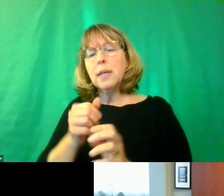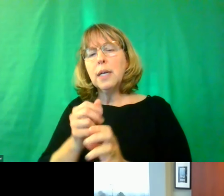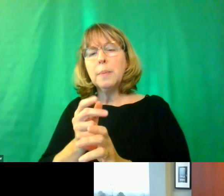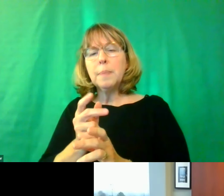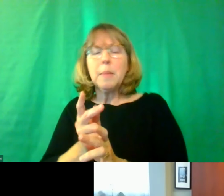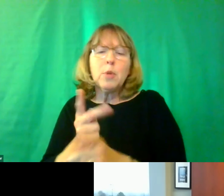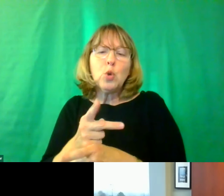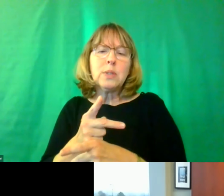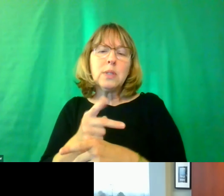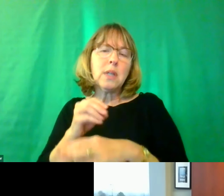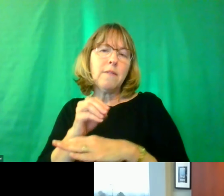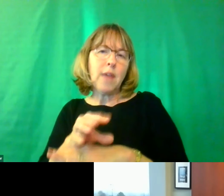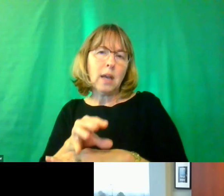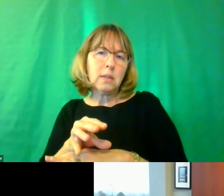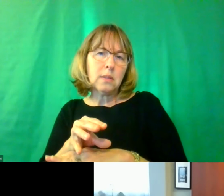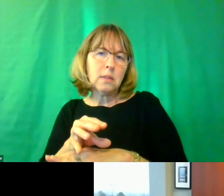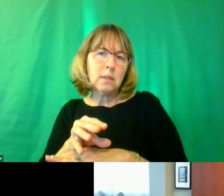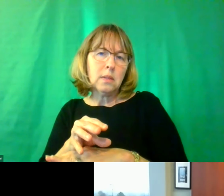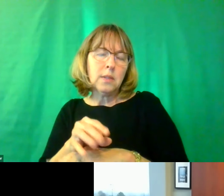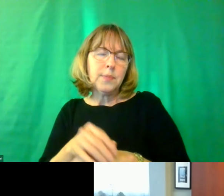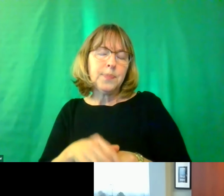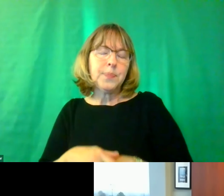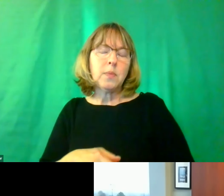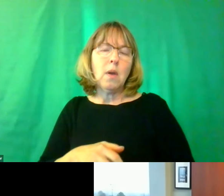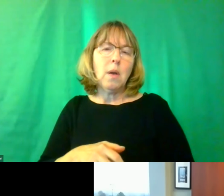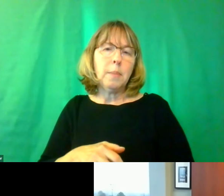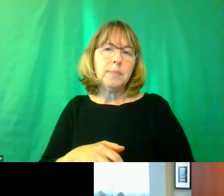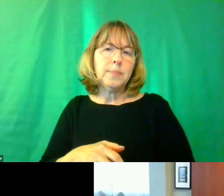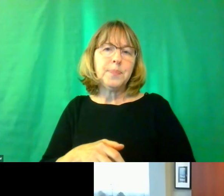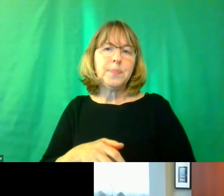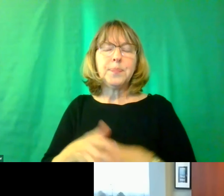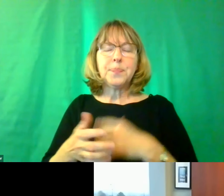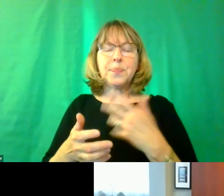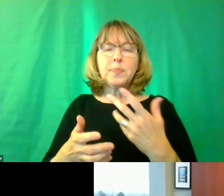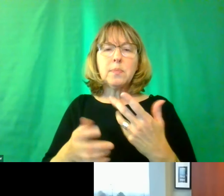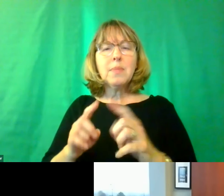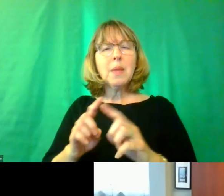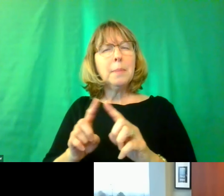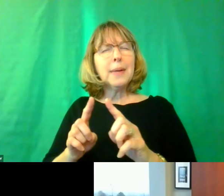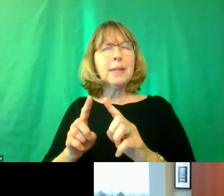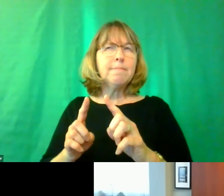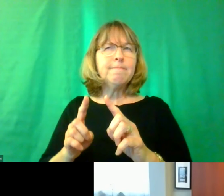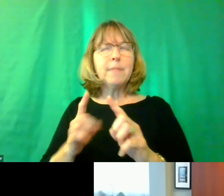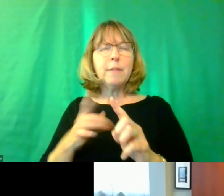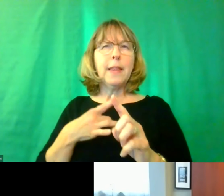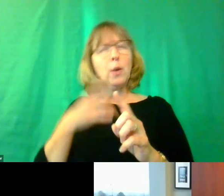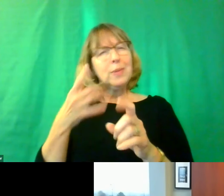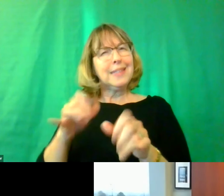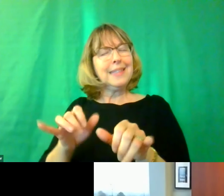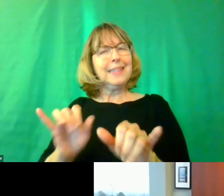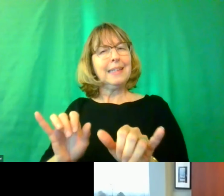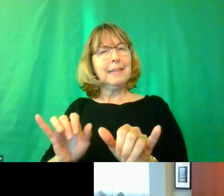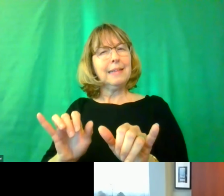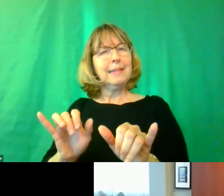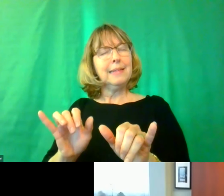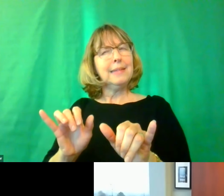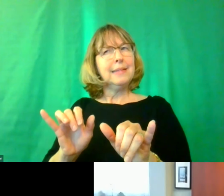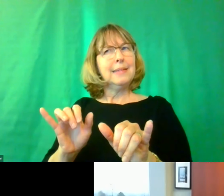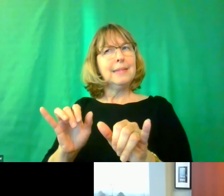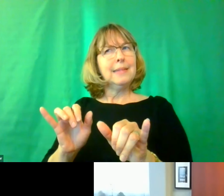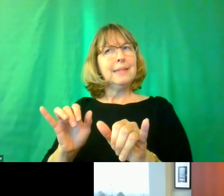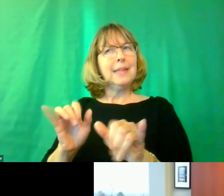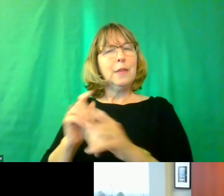effects where glyphosate alone might not even have an effect. But I think we're also still in the trajectory of